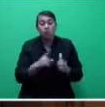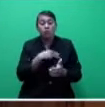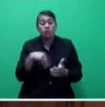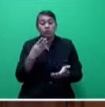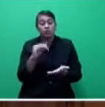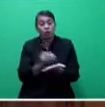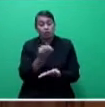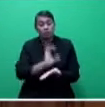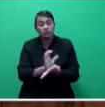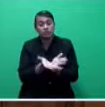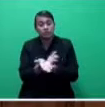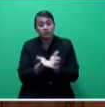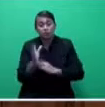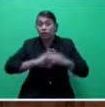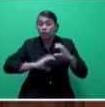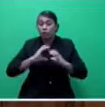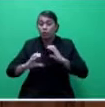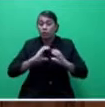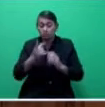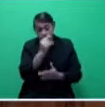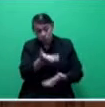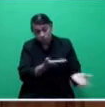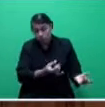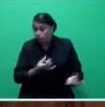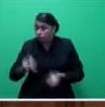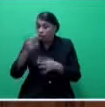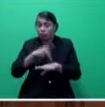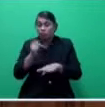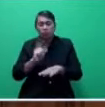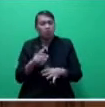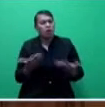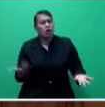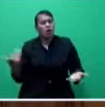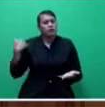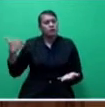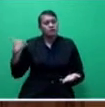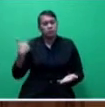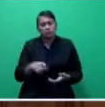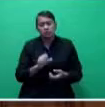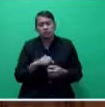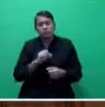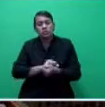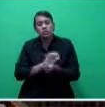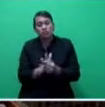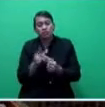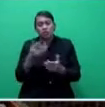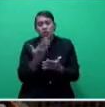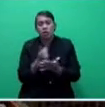Can the Honorable Minister inform Parliament what has been the impact of COVID-19 on the government revenue? Thank you, Honorable Speakers.